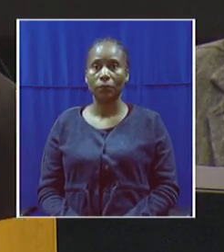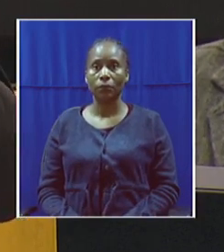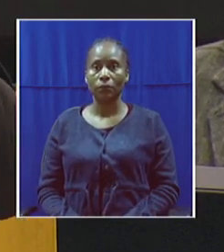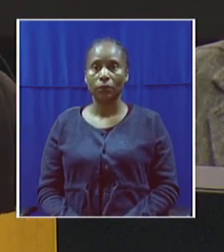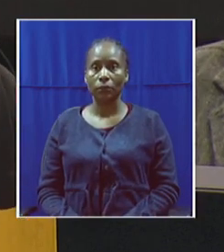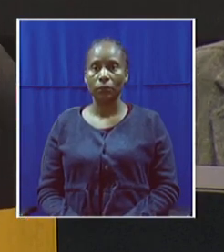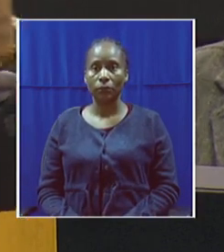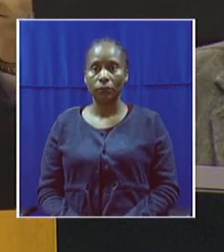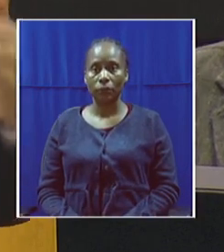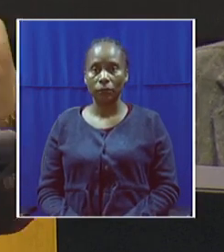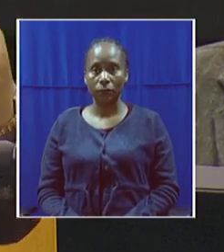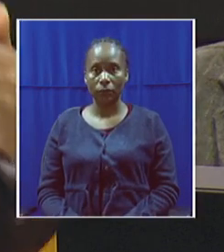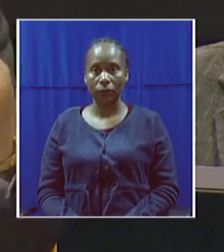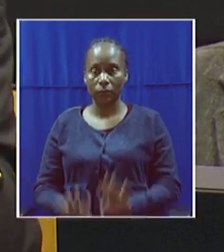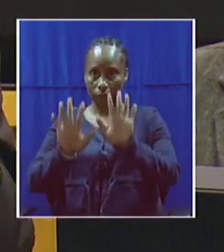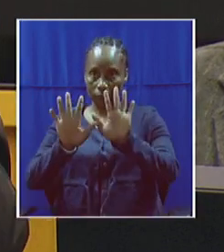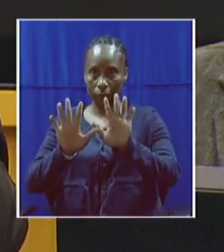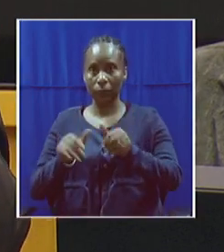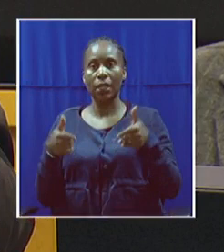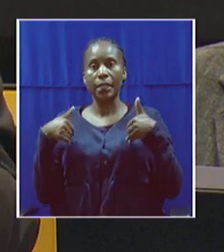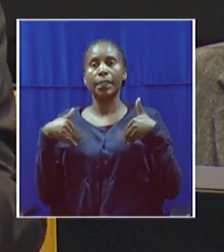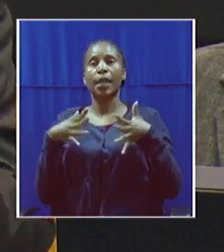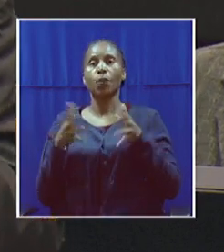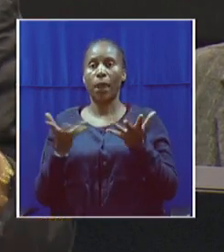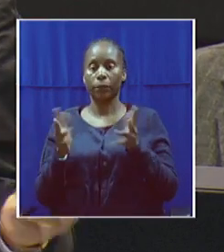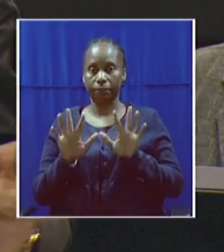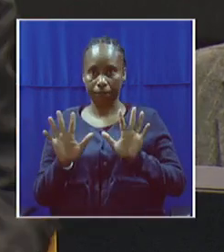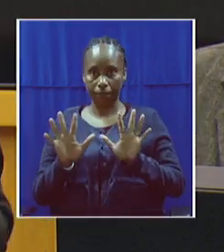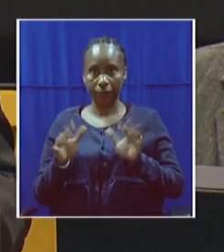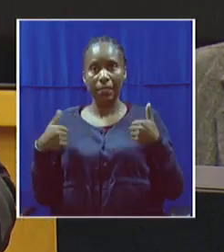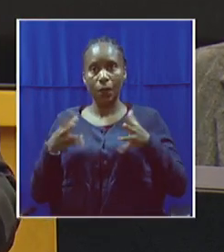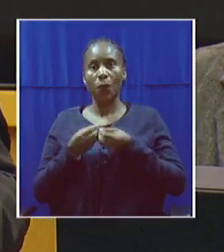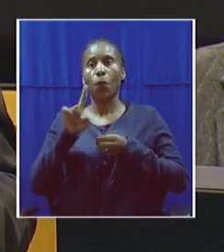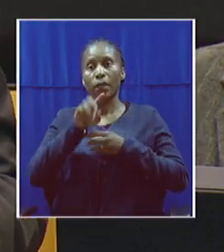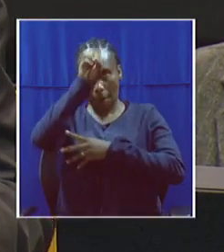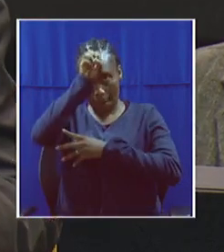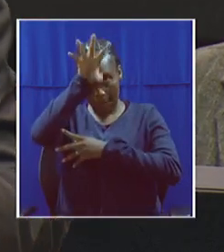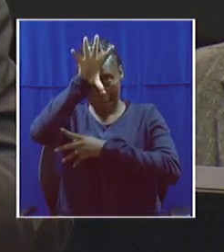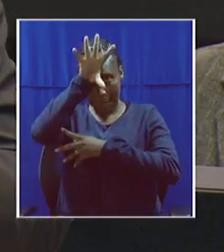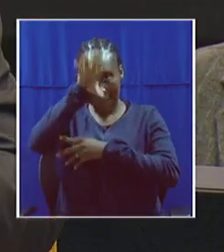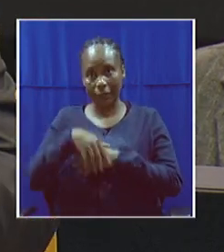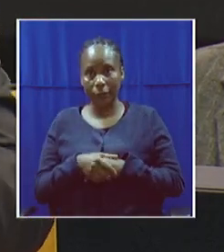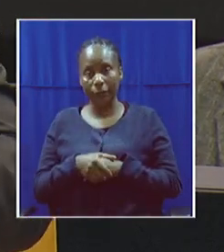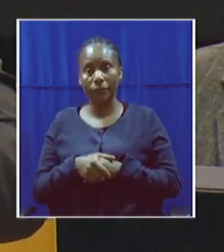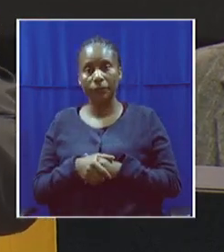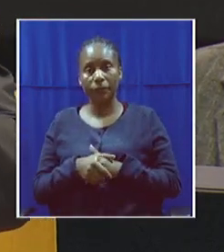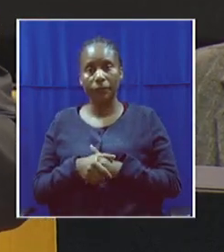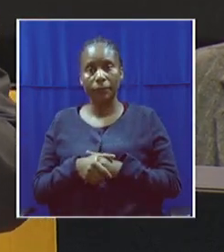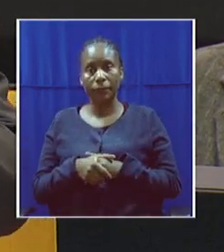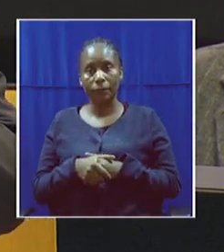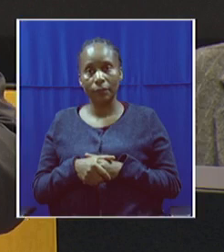uh uh let's start from here let's start with mining which